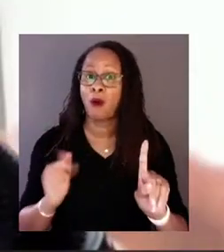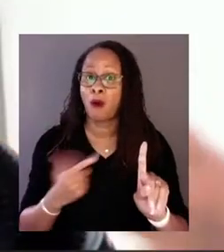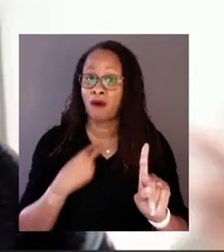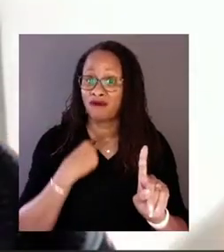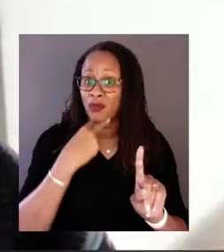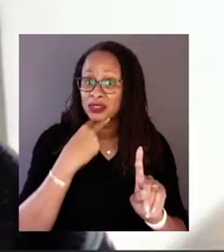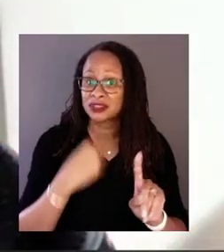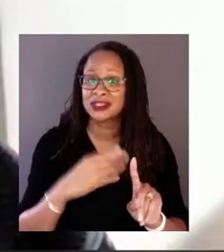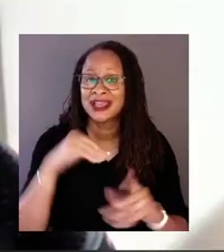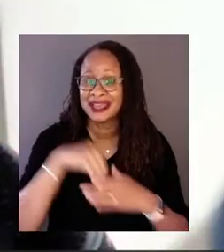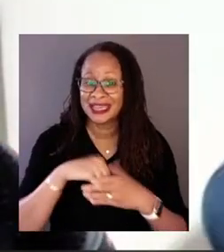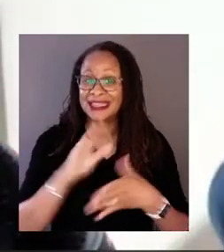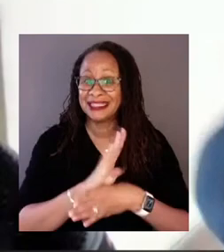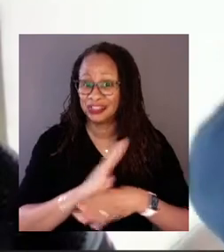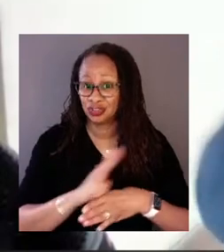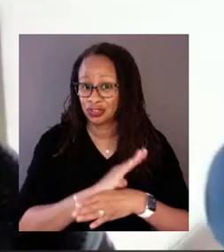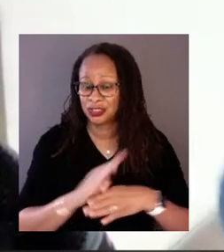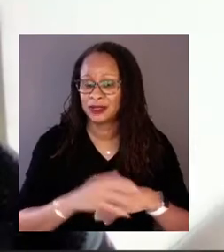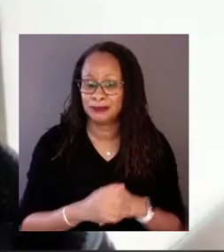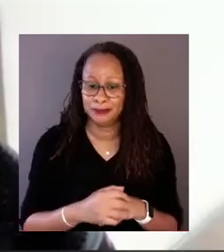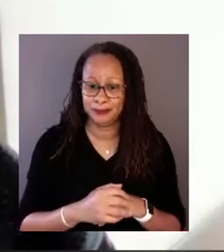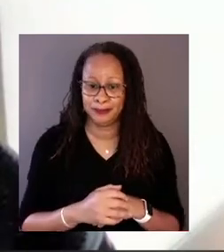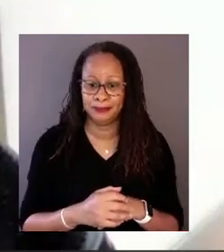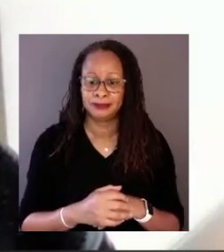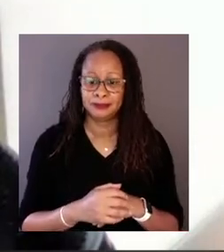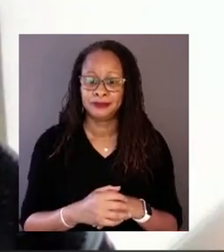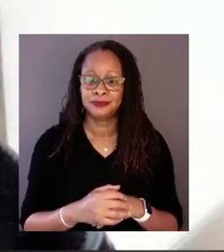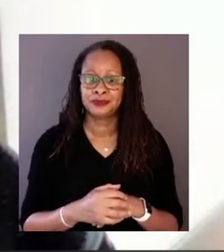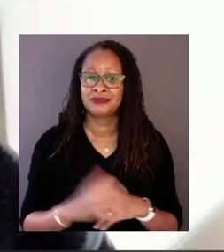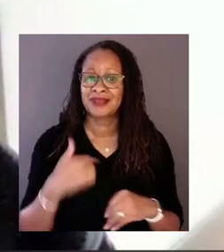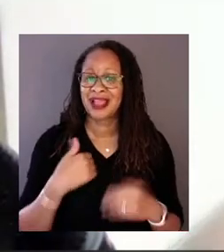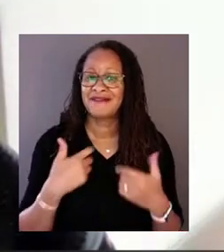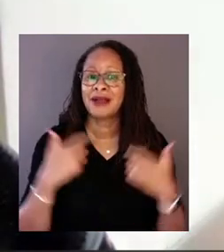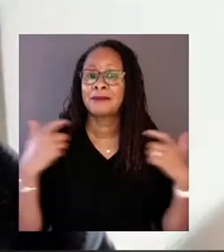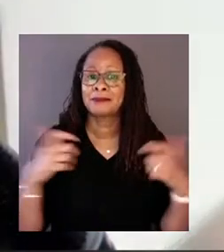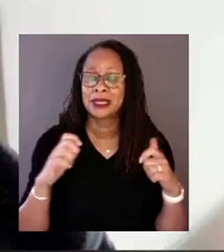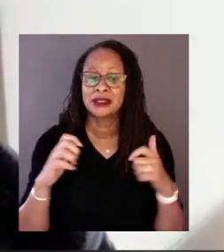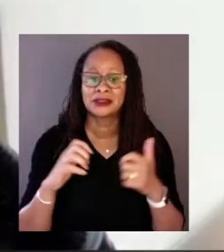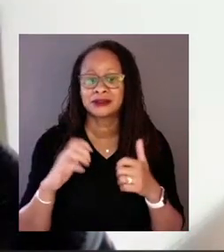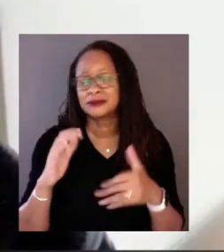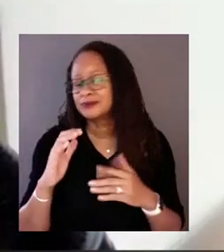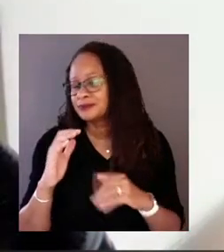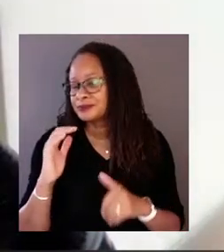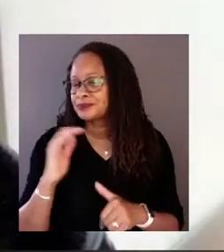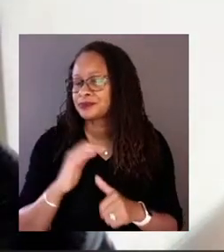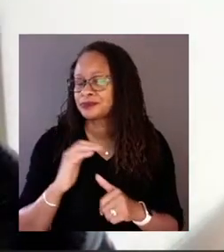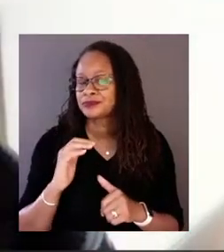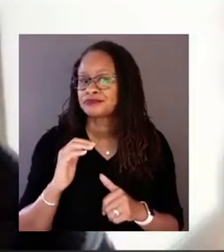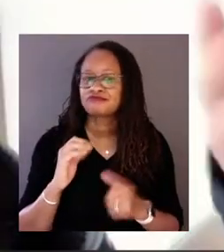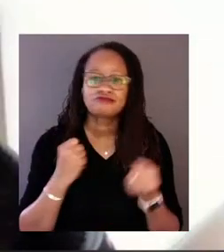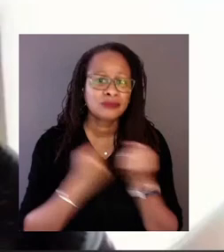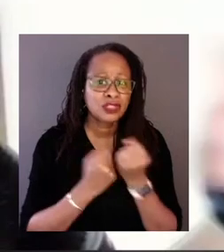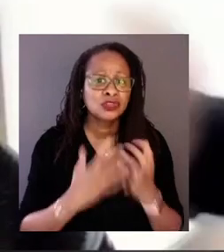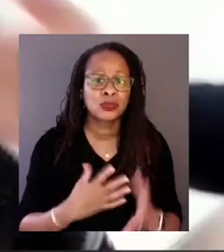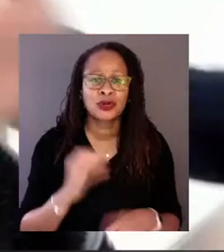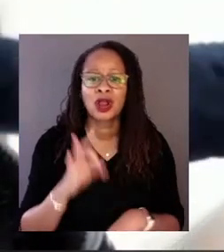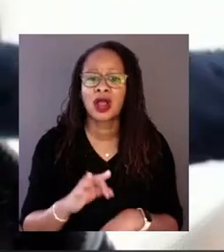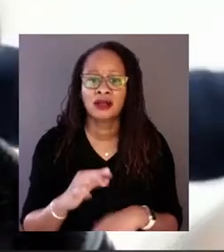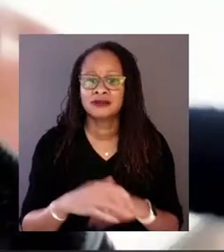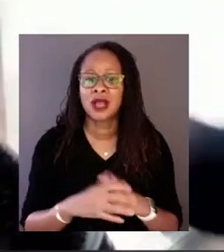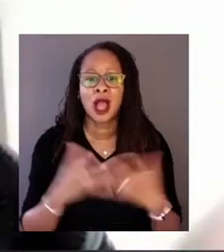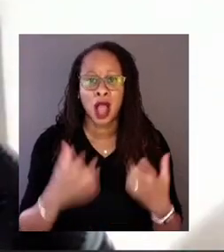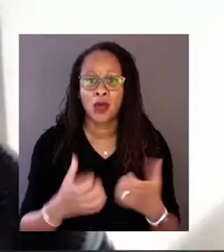the industry. And I have been a big champion of being able to, I want regular Joe